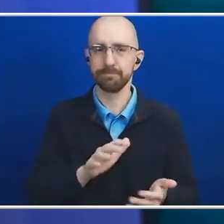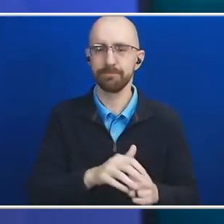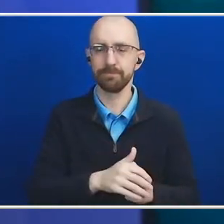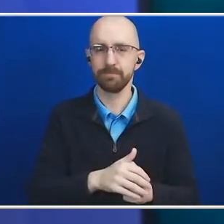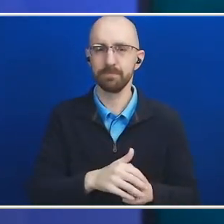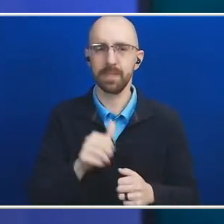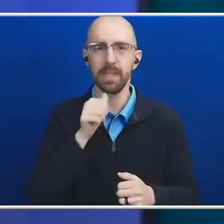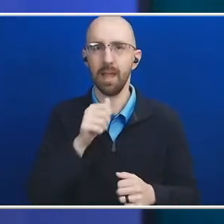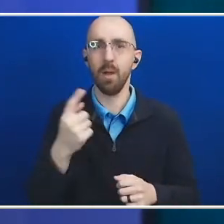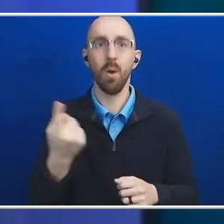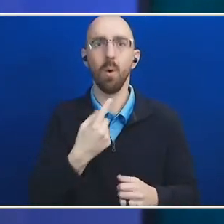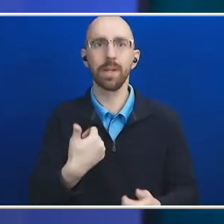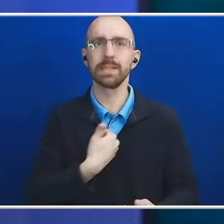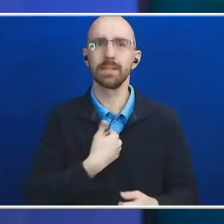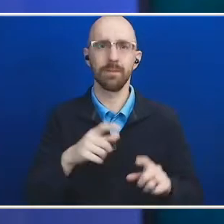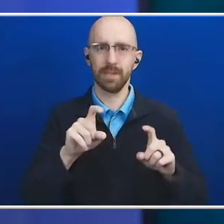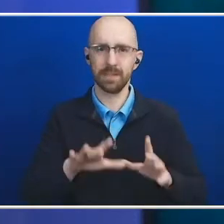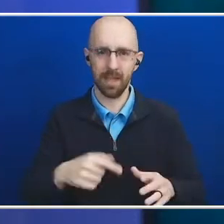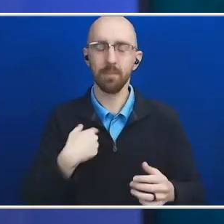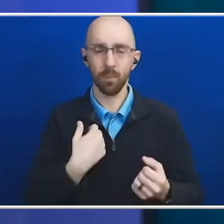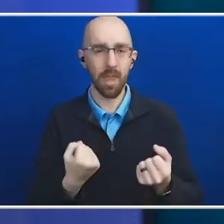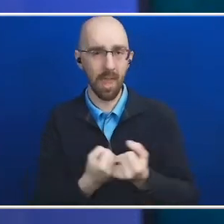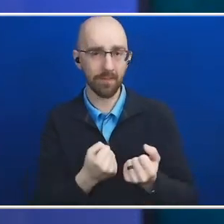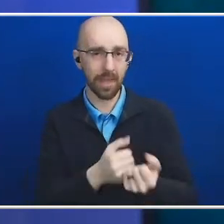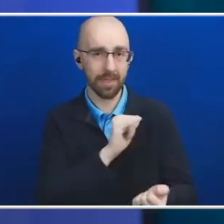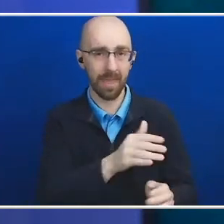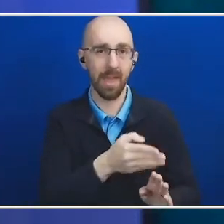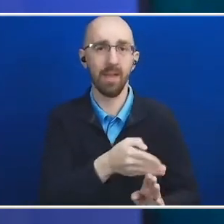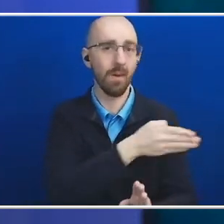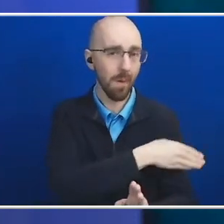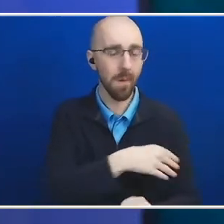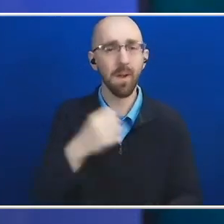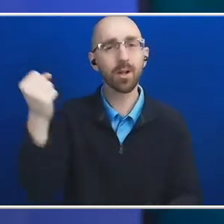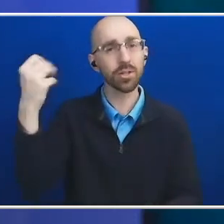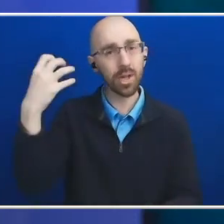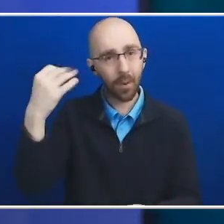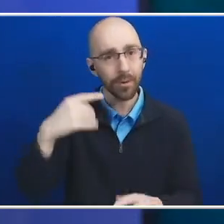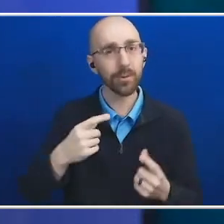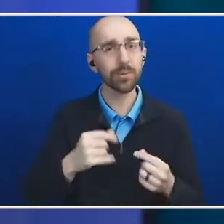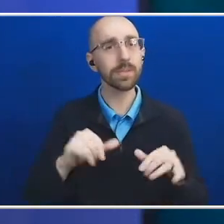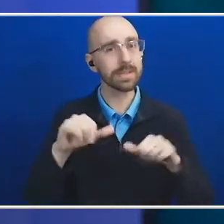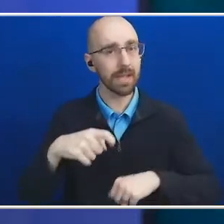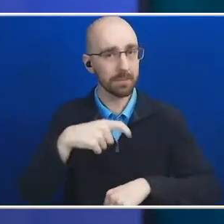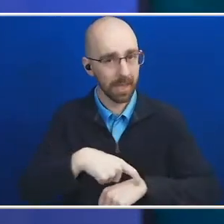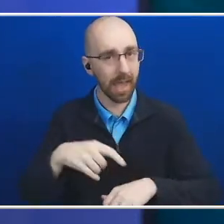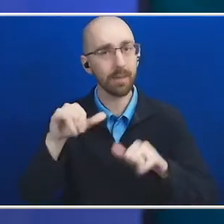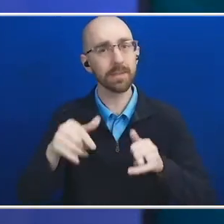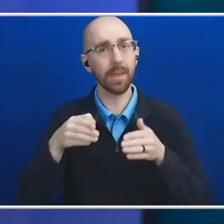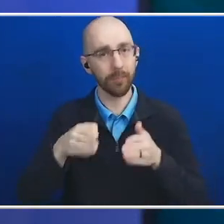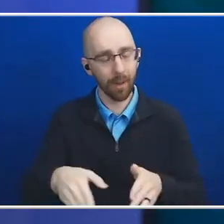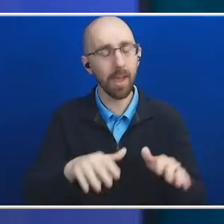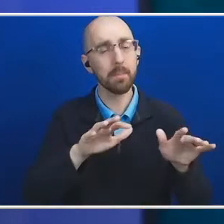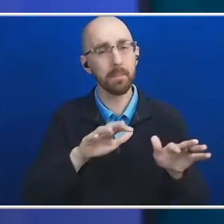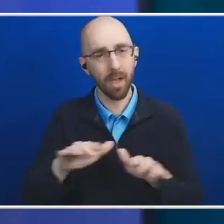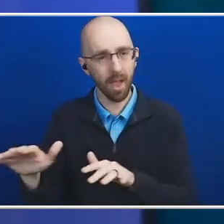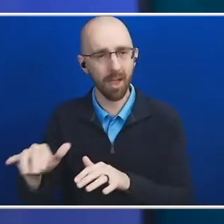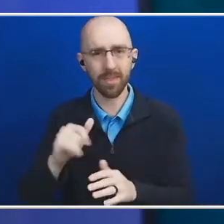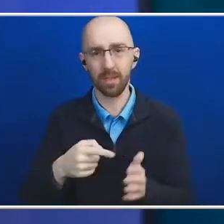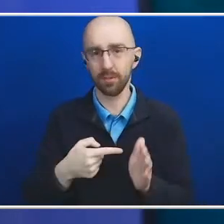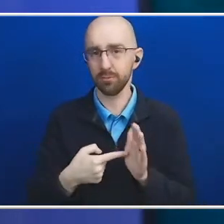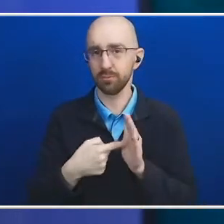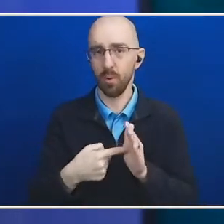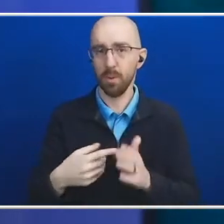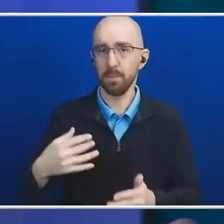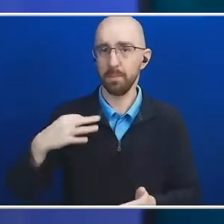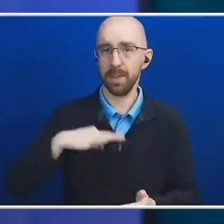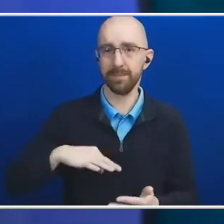away from advocating that. In the old days of the shower cards, you have to do it at the same time every month, same way. That was shown not to be beneficial. But what